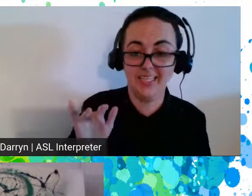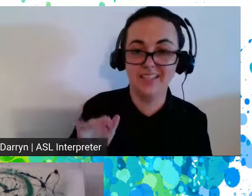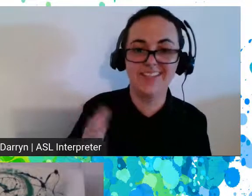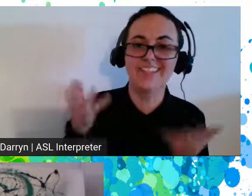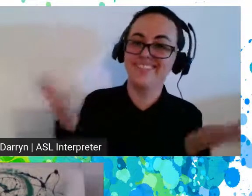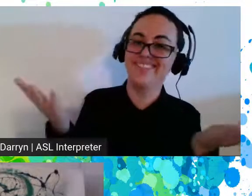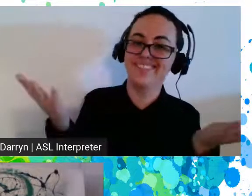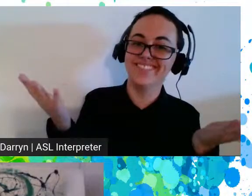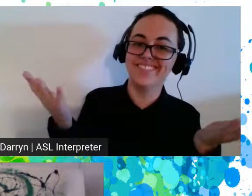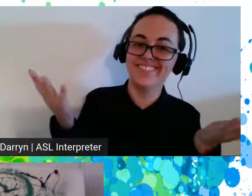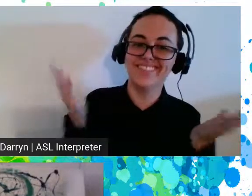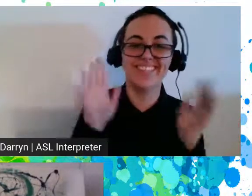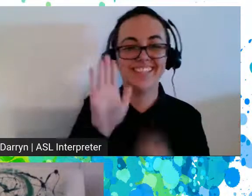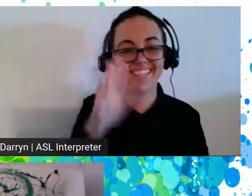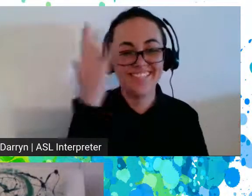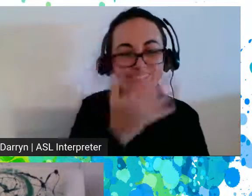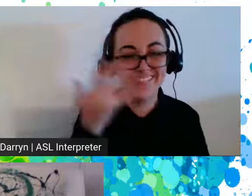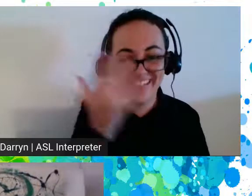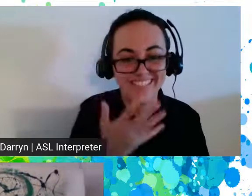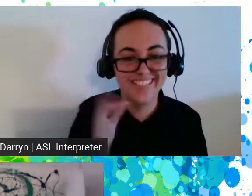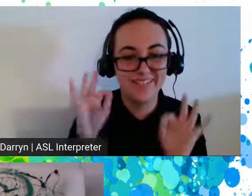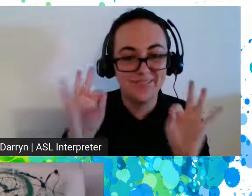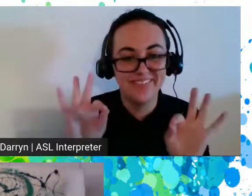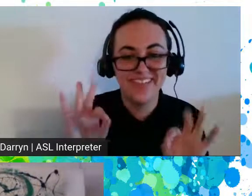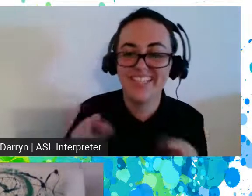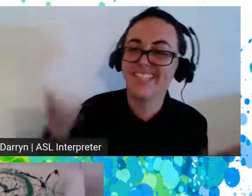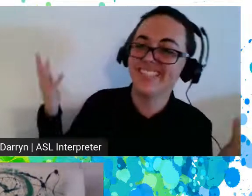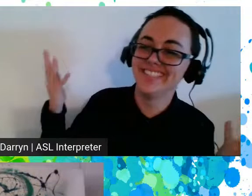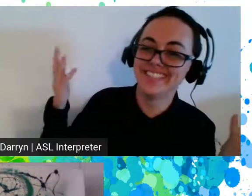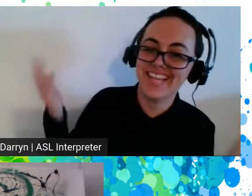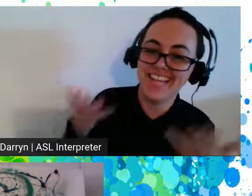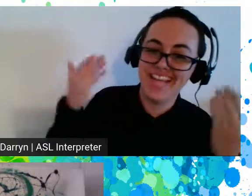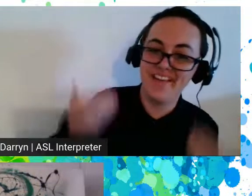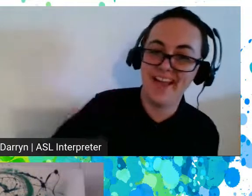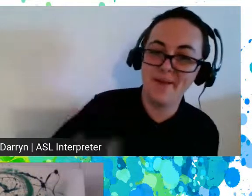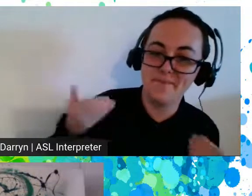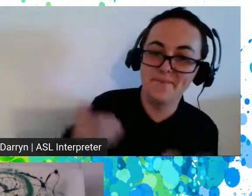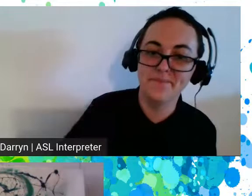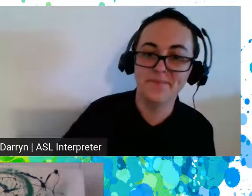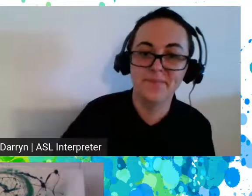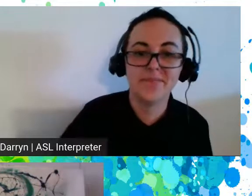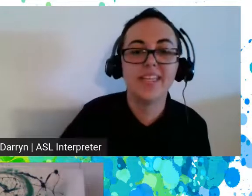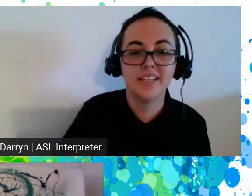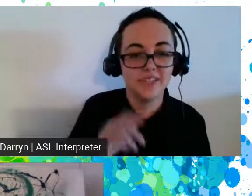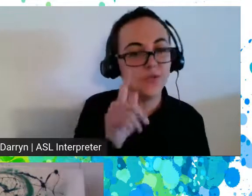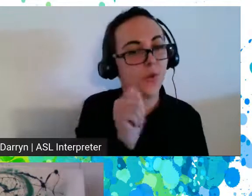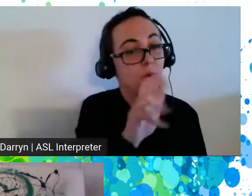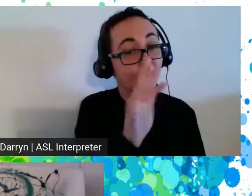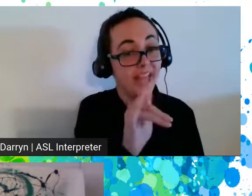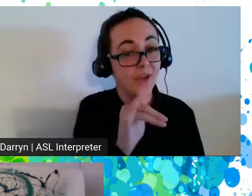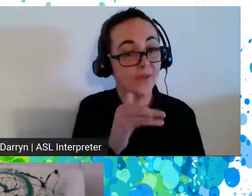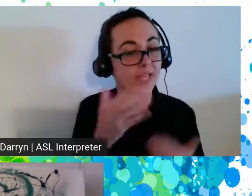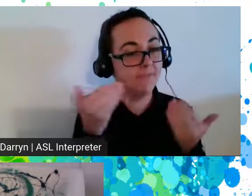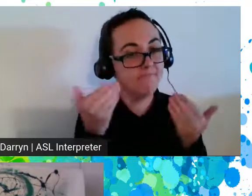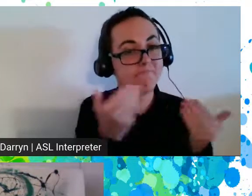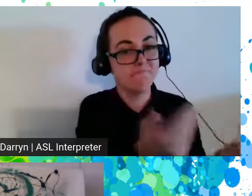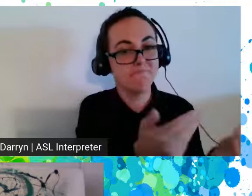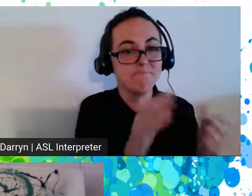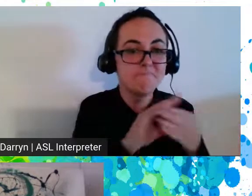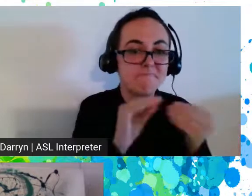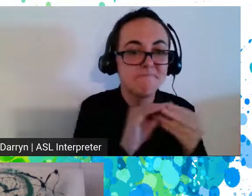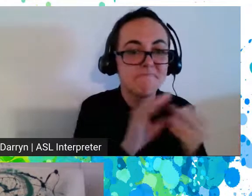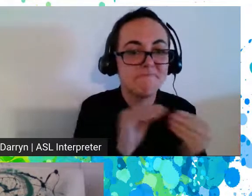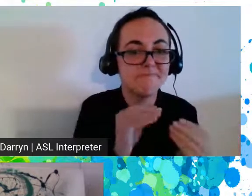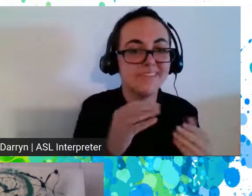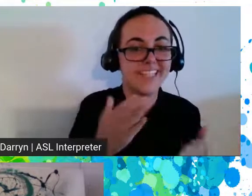There's your face. Yay. There I am. All right, Larry, I'm going to let you take this away and enjoy your Q&A, and